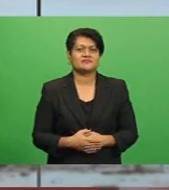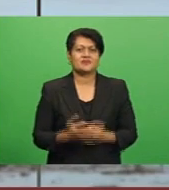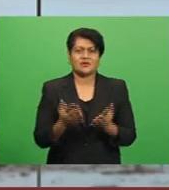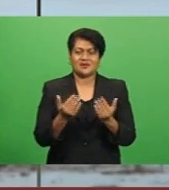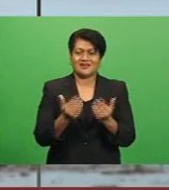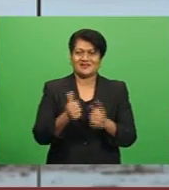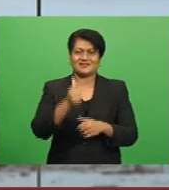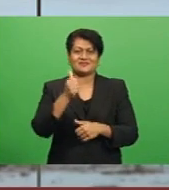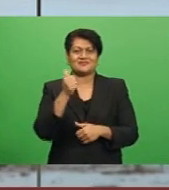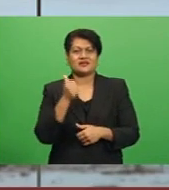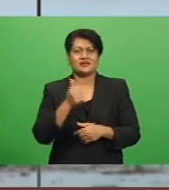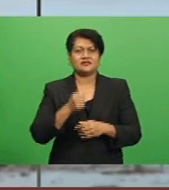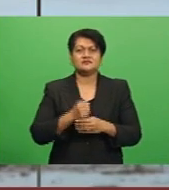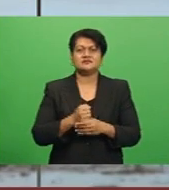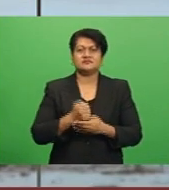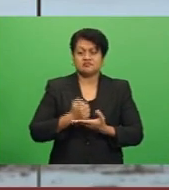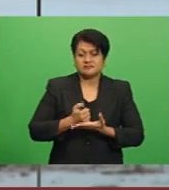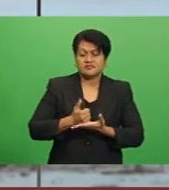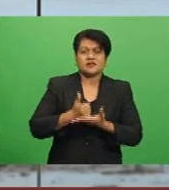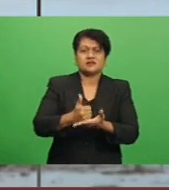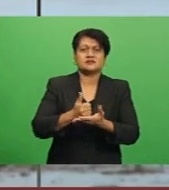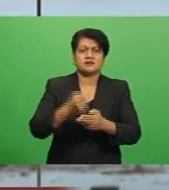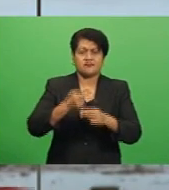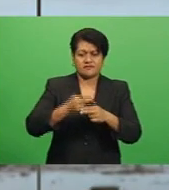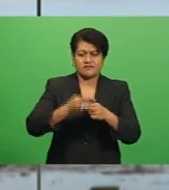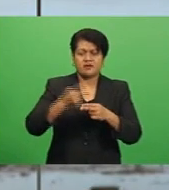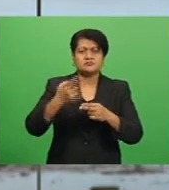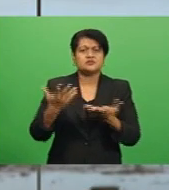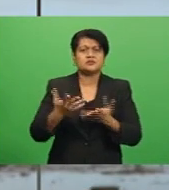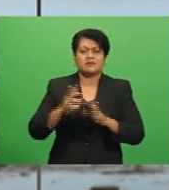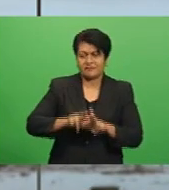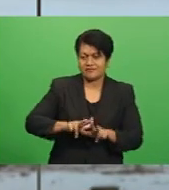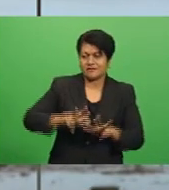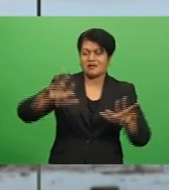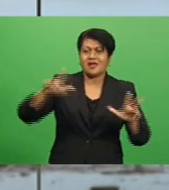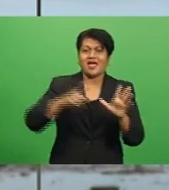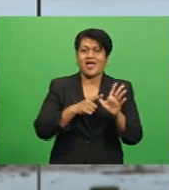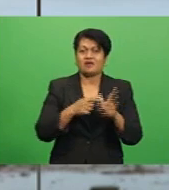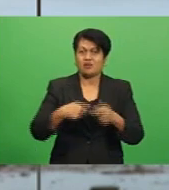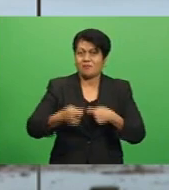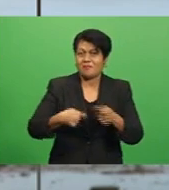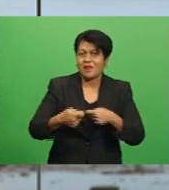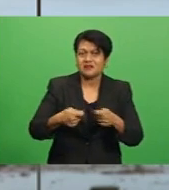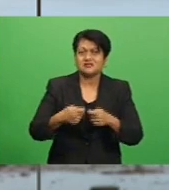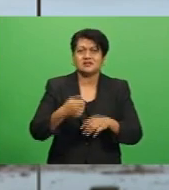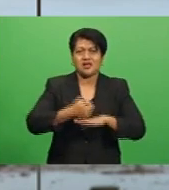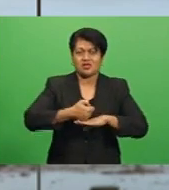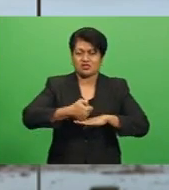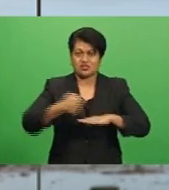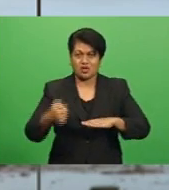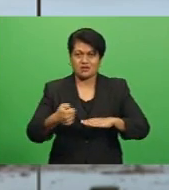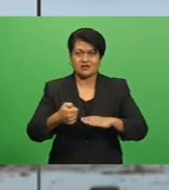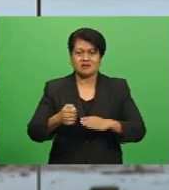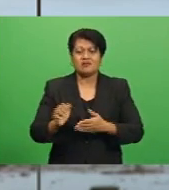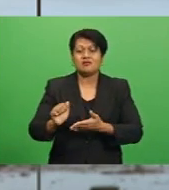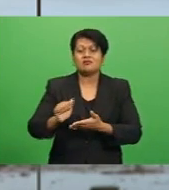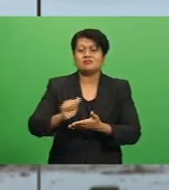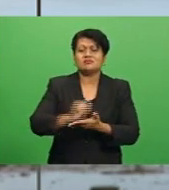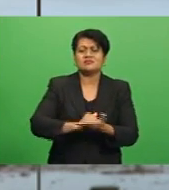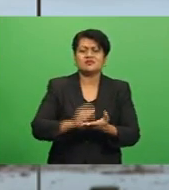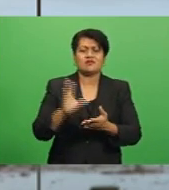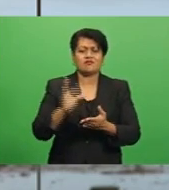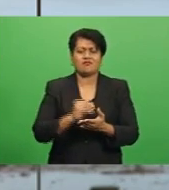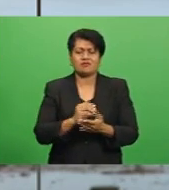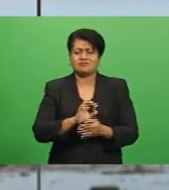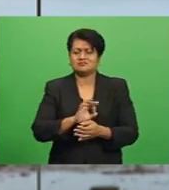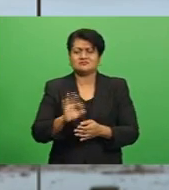Welcome back. In an effort to assist farmers in Vanuatu, the Agro Marketing Authority has made an exception to purchase from non-contracted